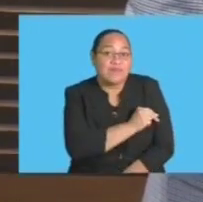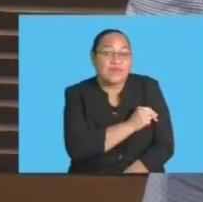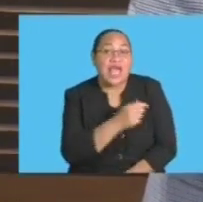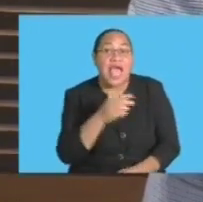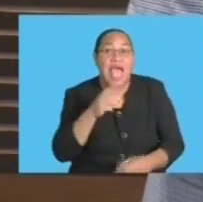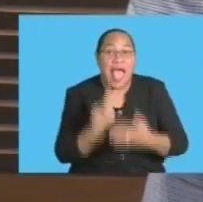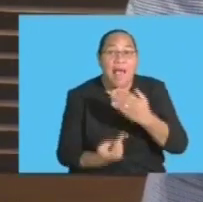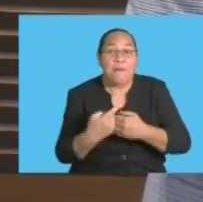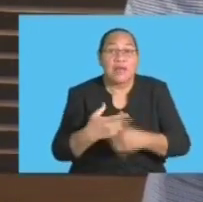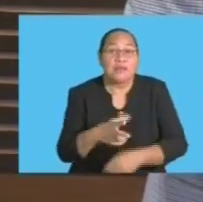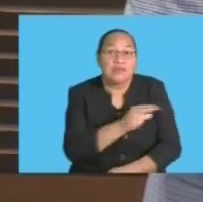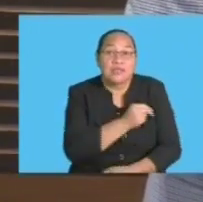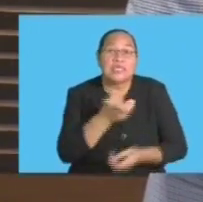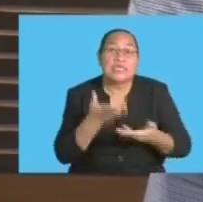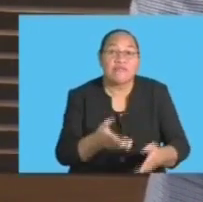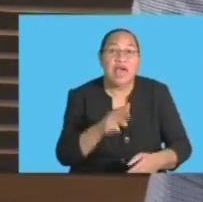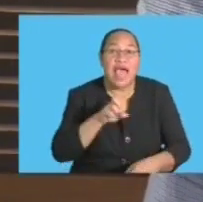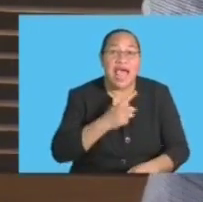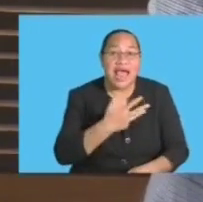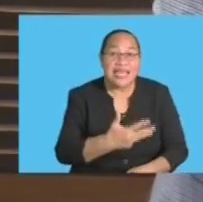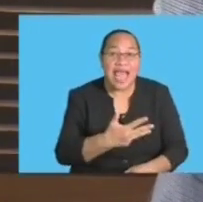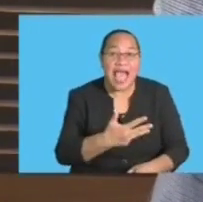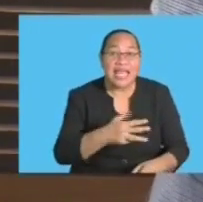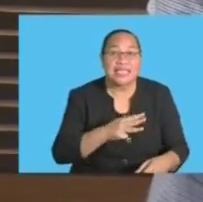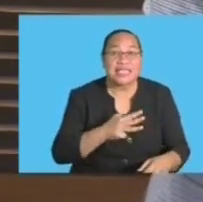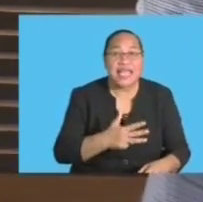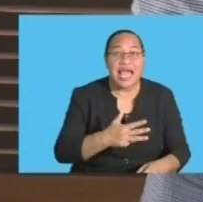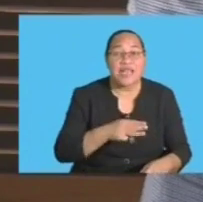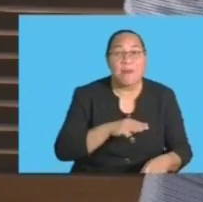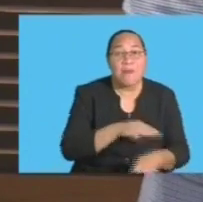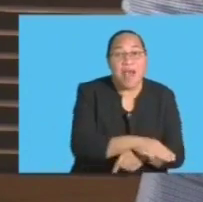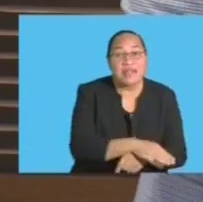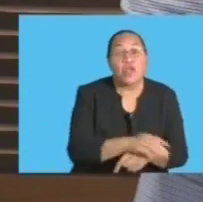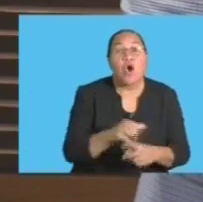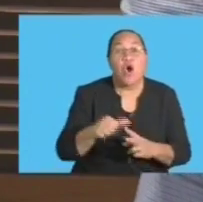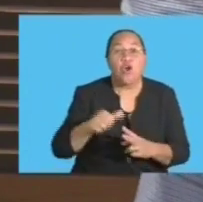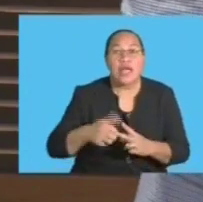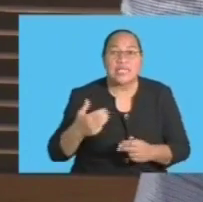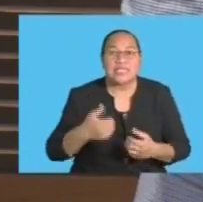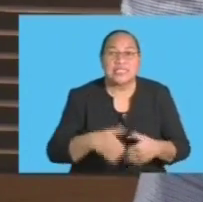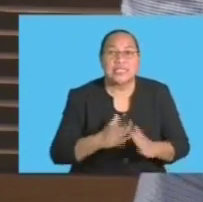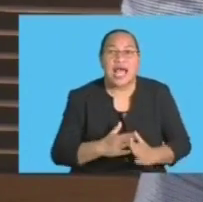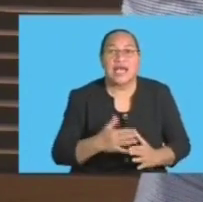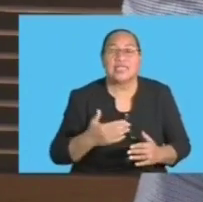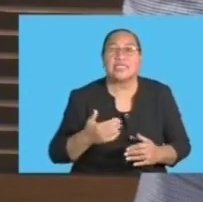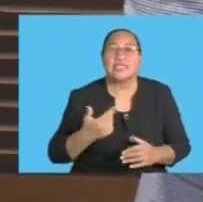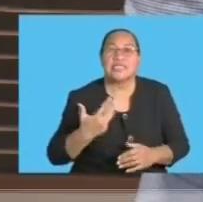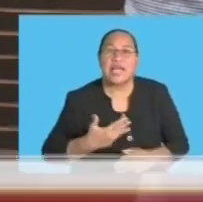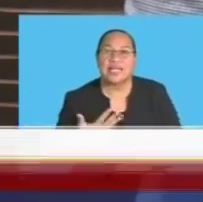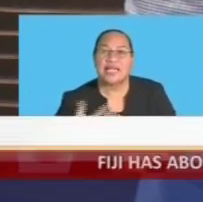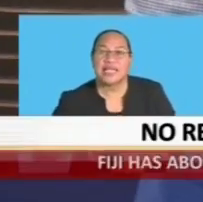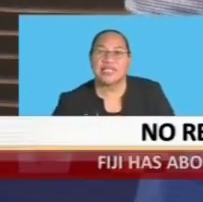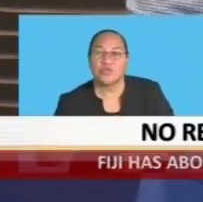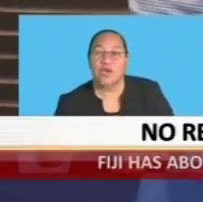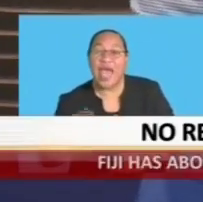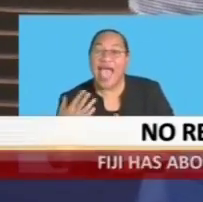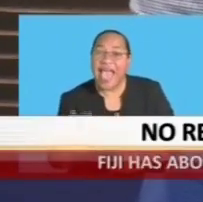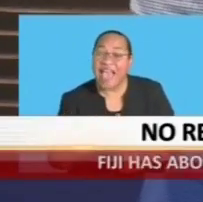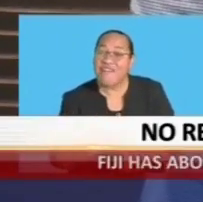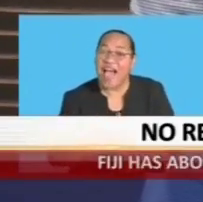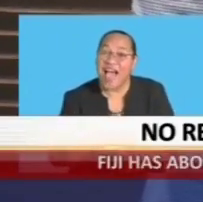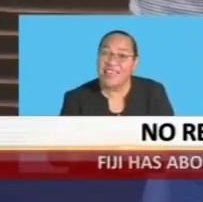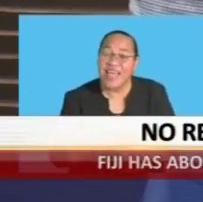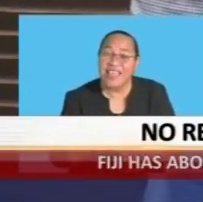months. This is begun in 1982. And also, we had a measles